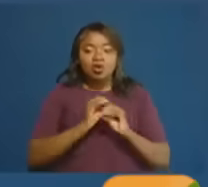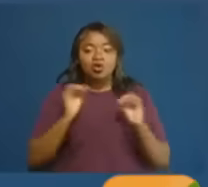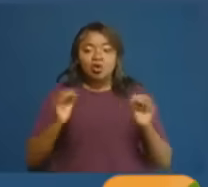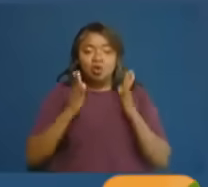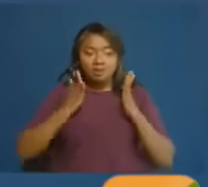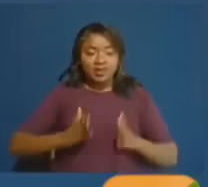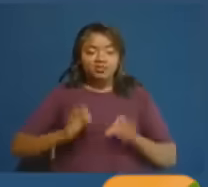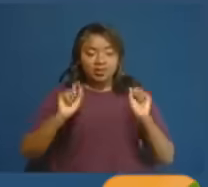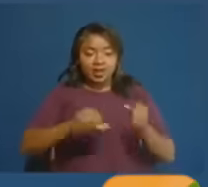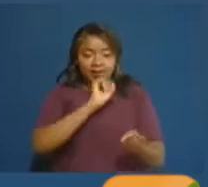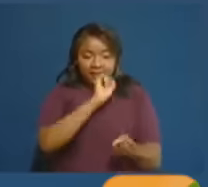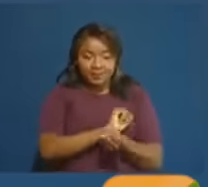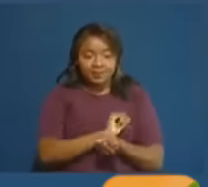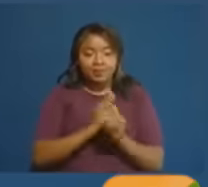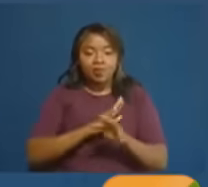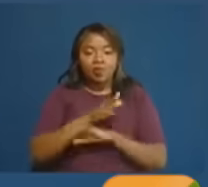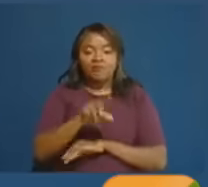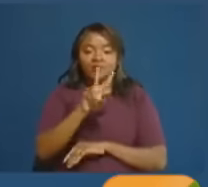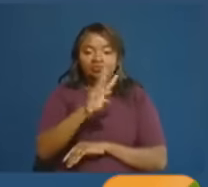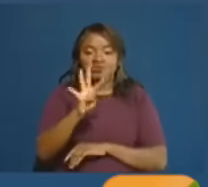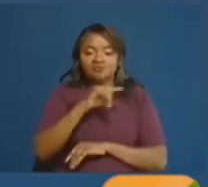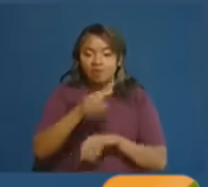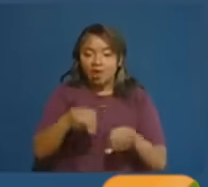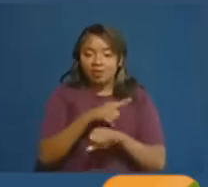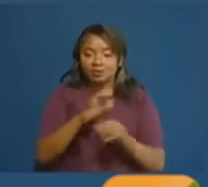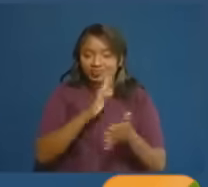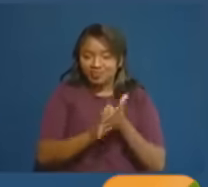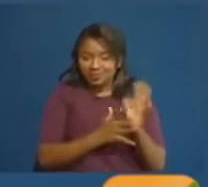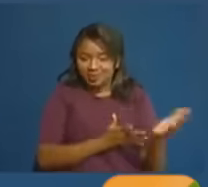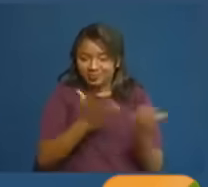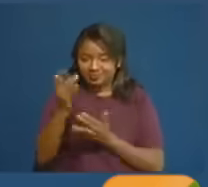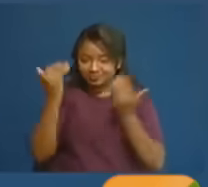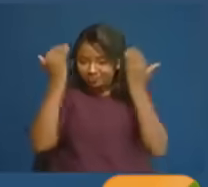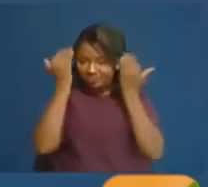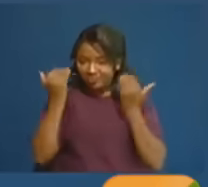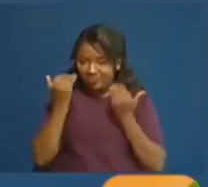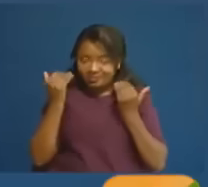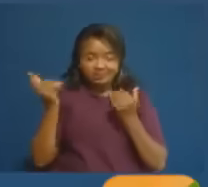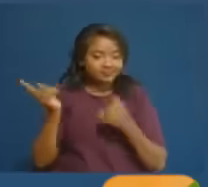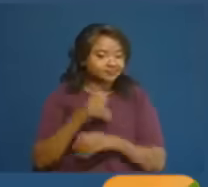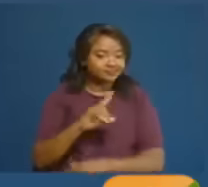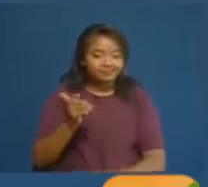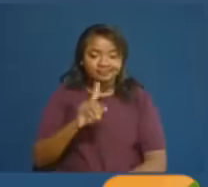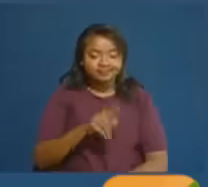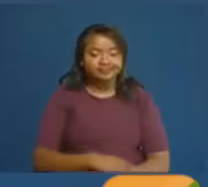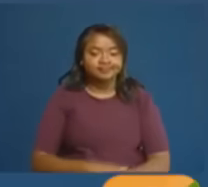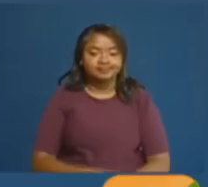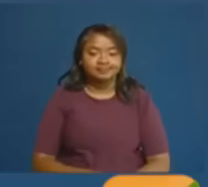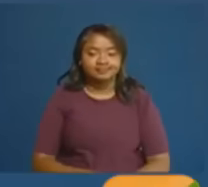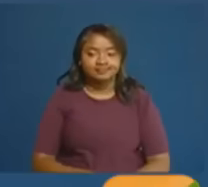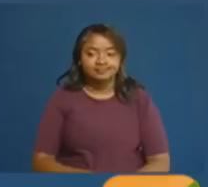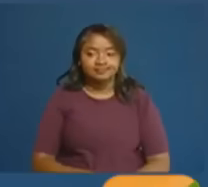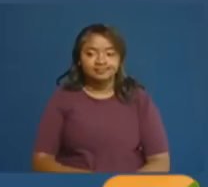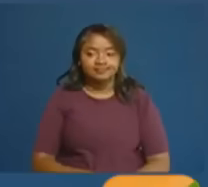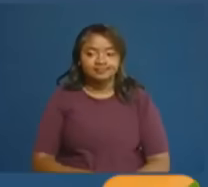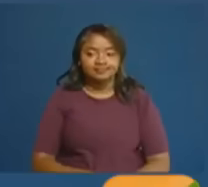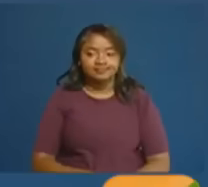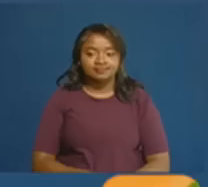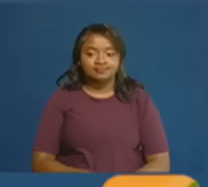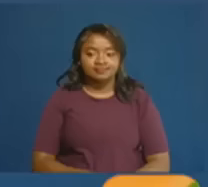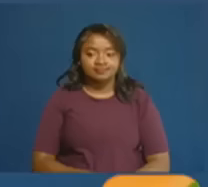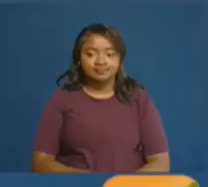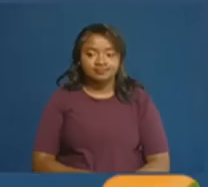the offences for which they are being investigated fall within the Prevention of Terrorism Act, which allows the police to